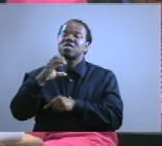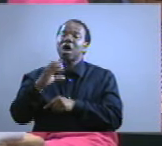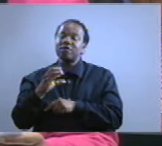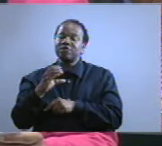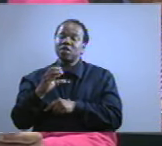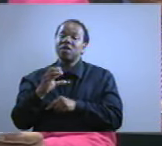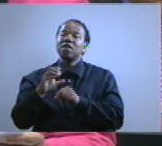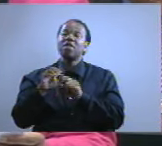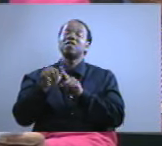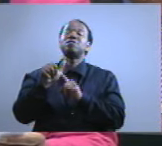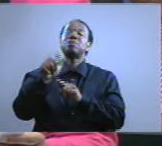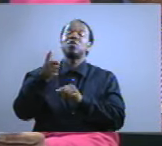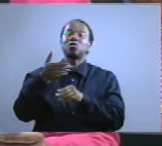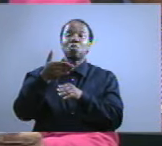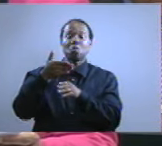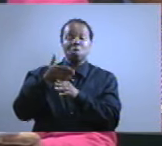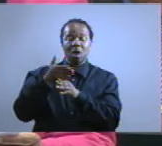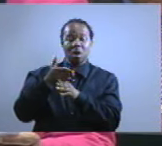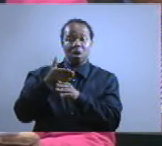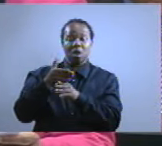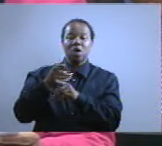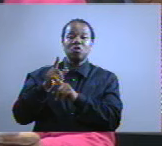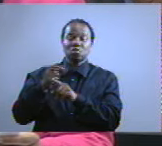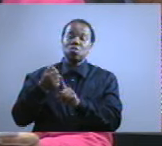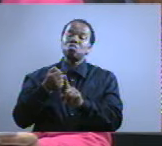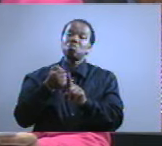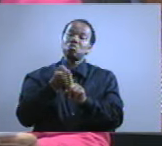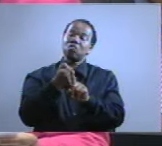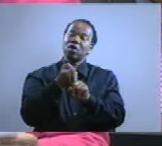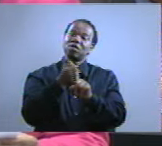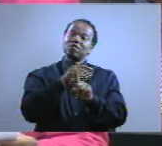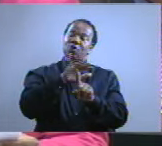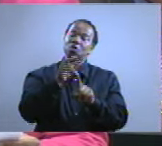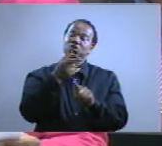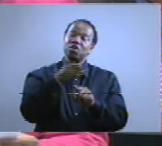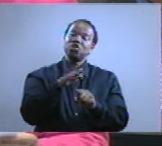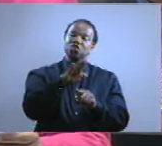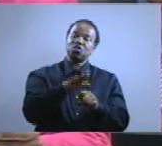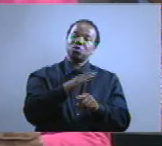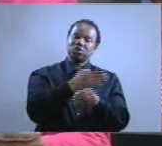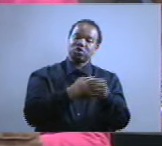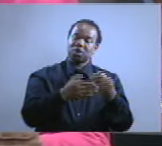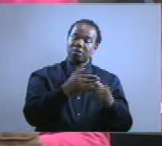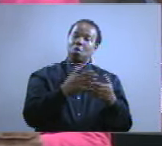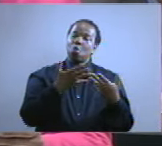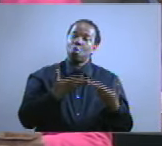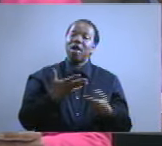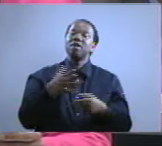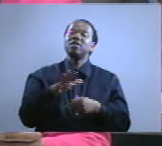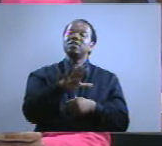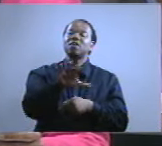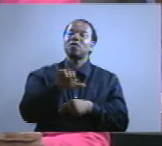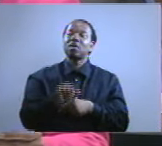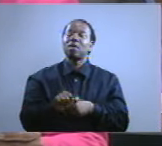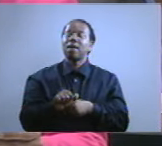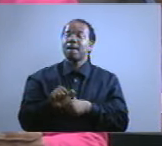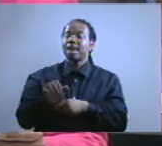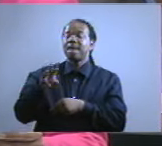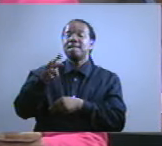as an ability activist for children with disabilities in South Africa. Also notes that Michaela is